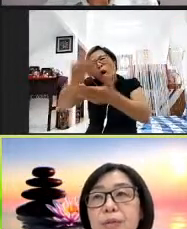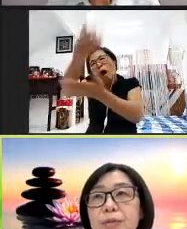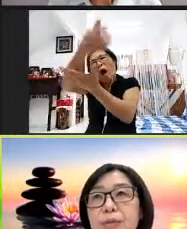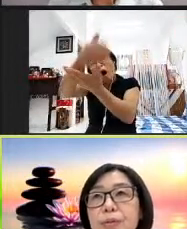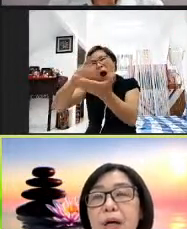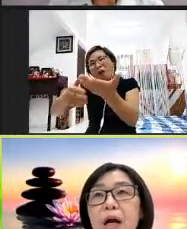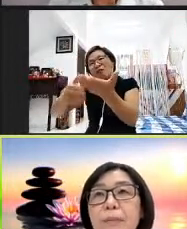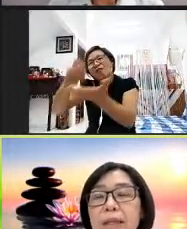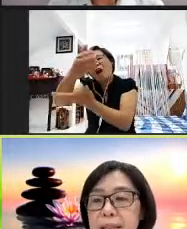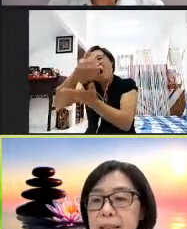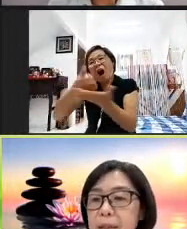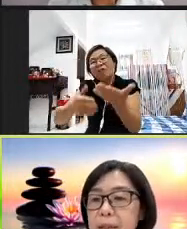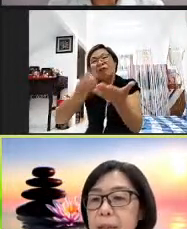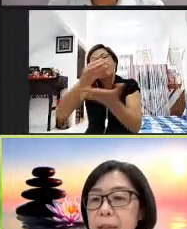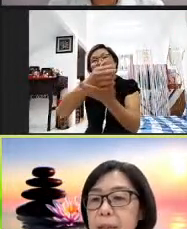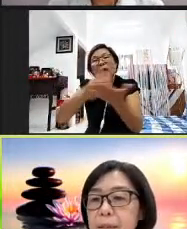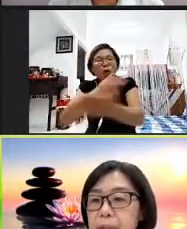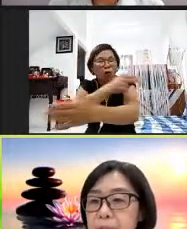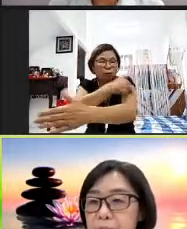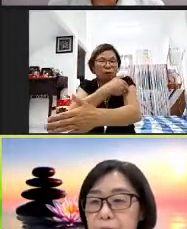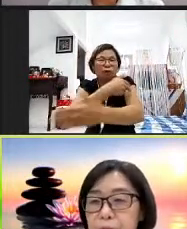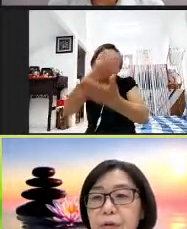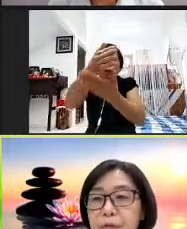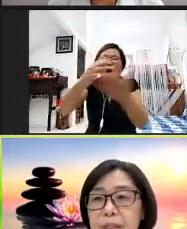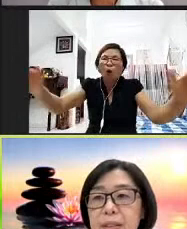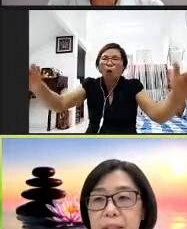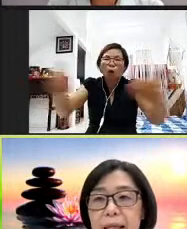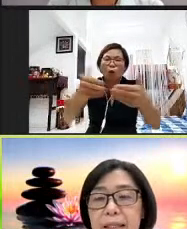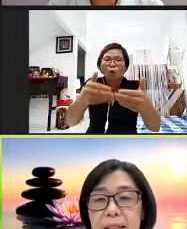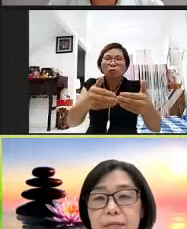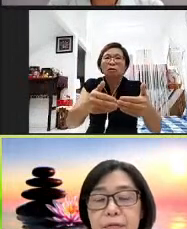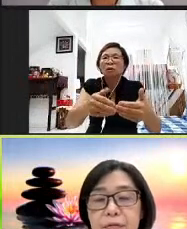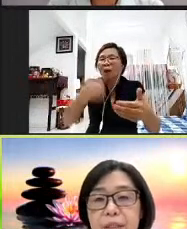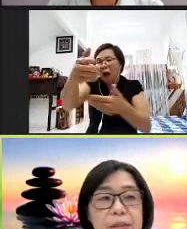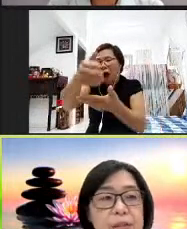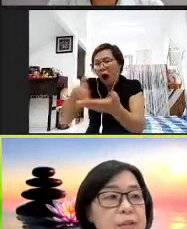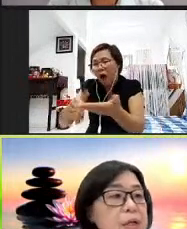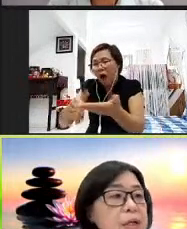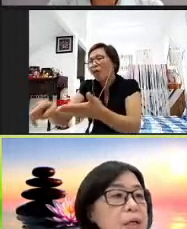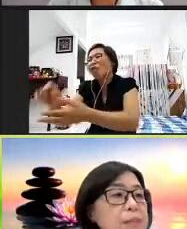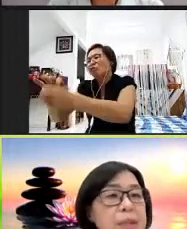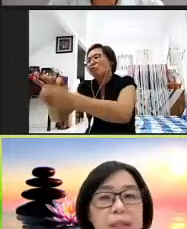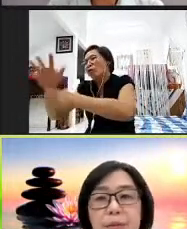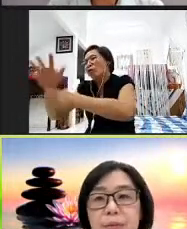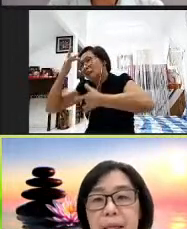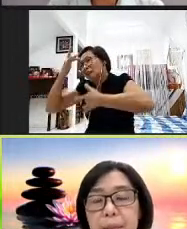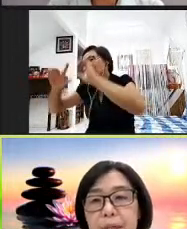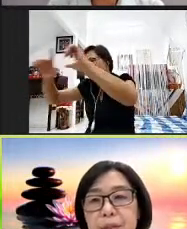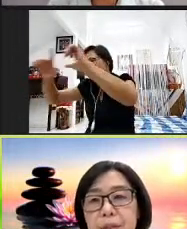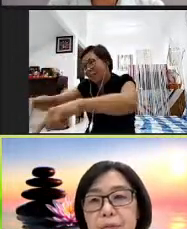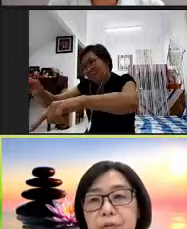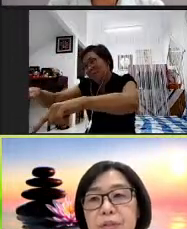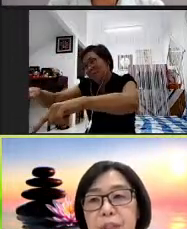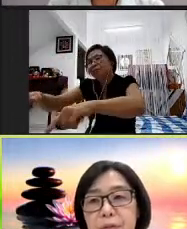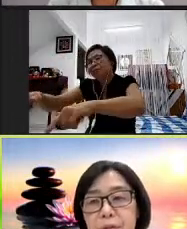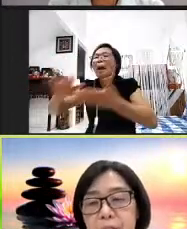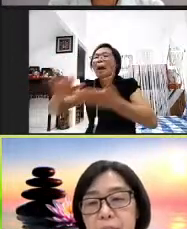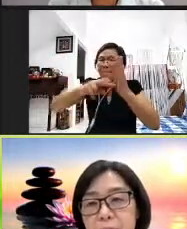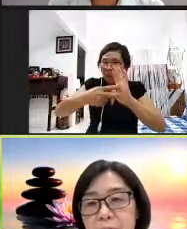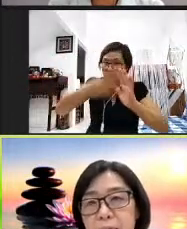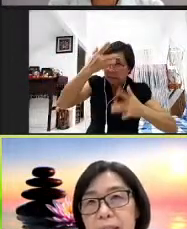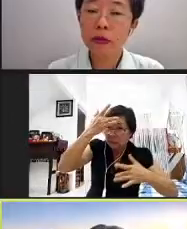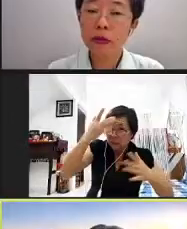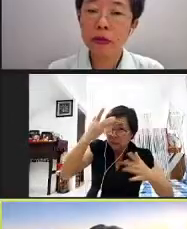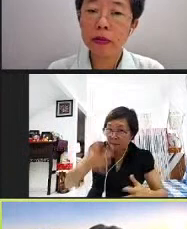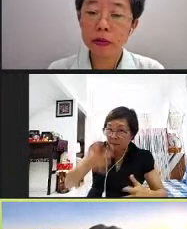hospital to accommodate patients with COVID-19 infections, meaning to say patients with